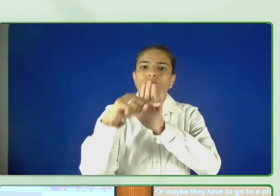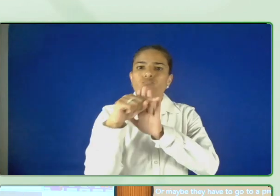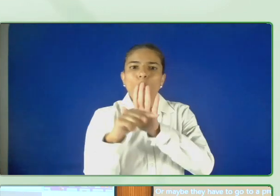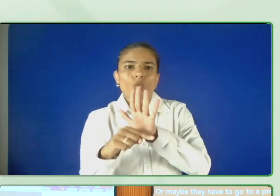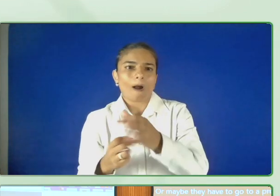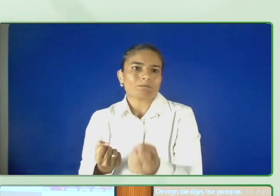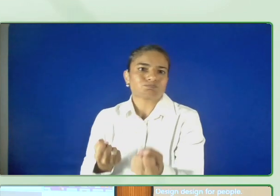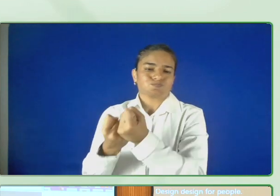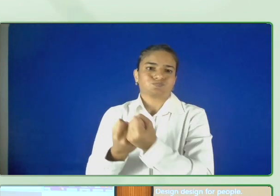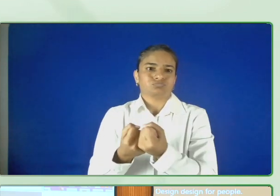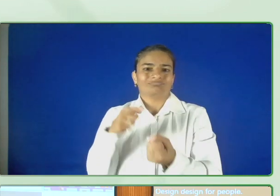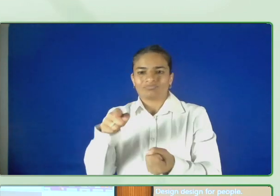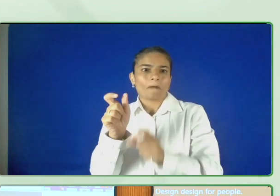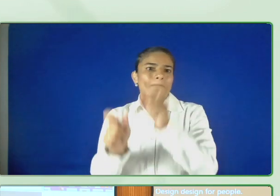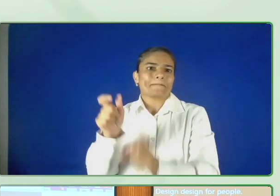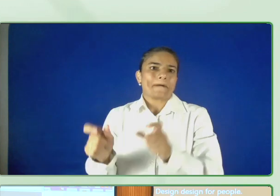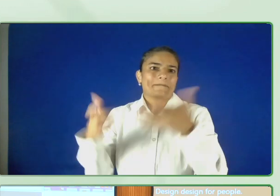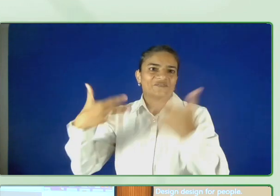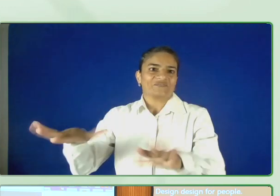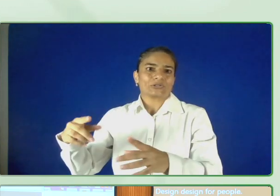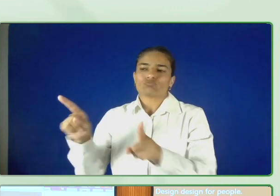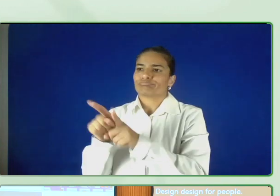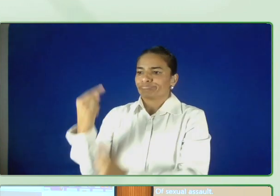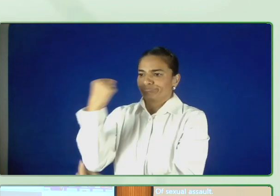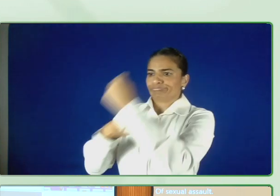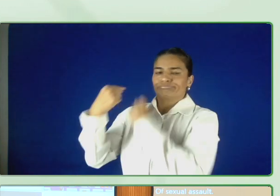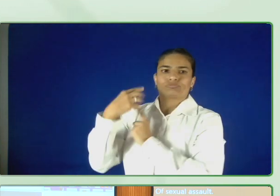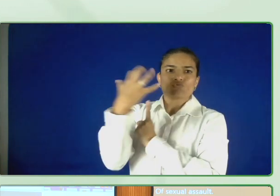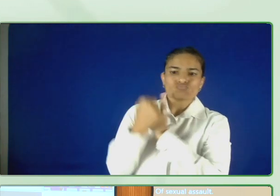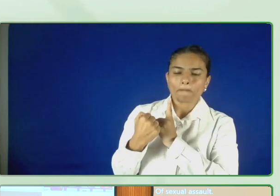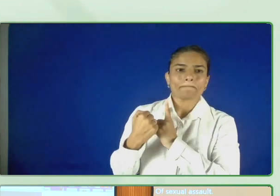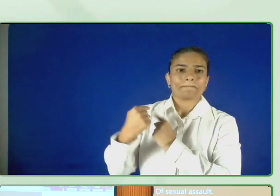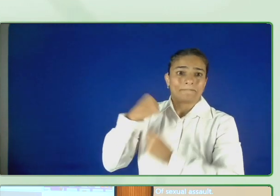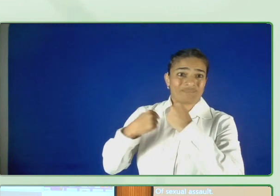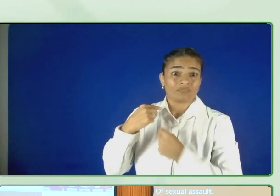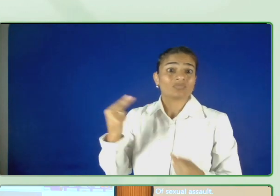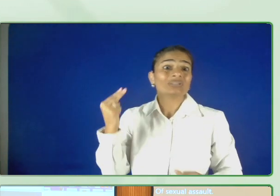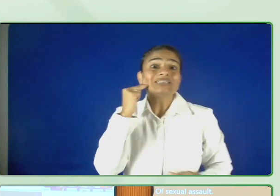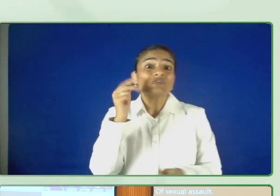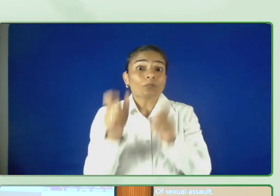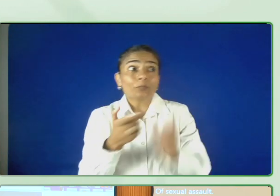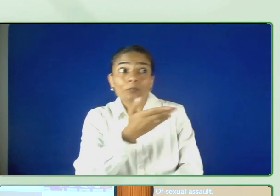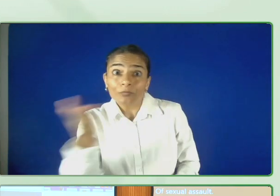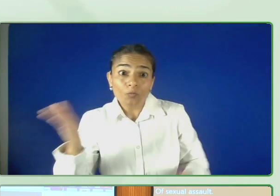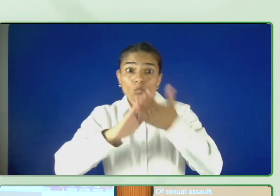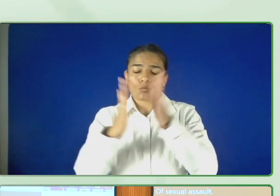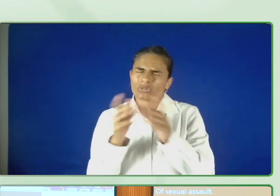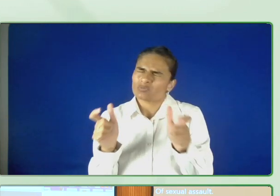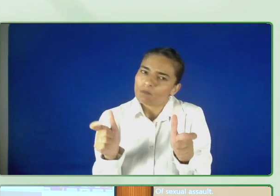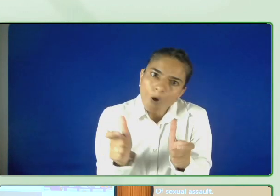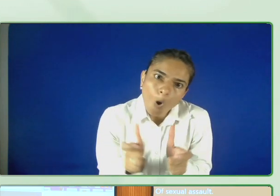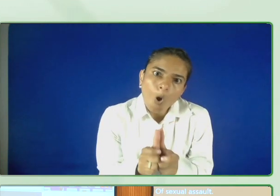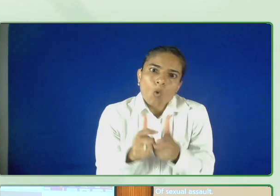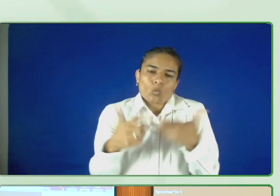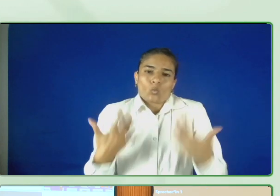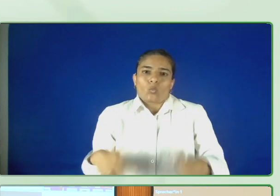sexual assault. Deaf people in the deaf community is small, and so we have to